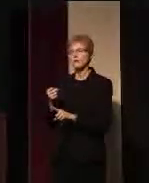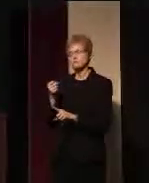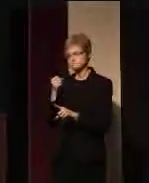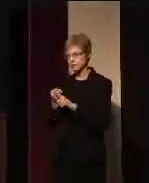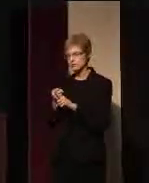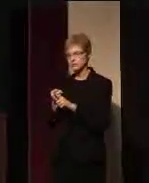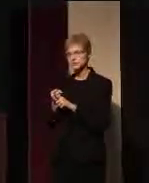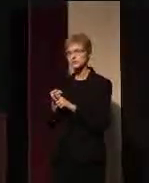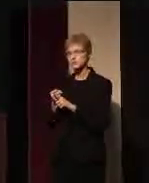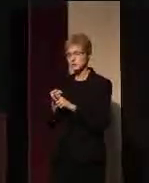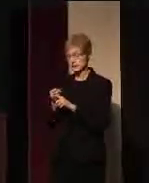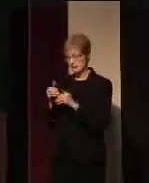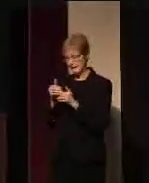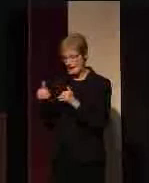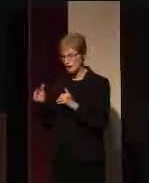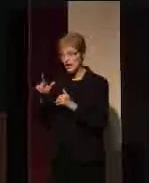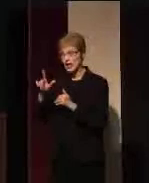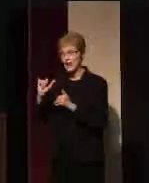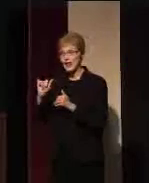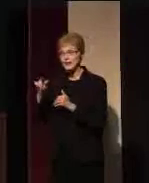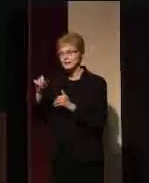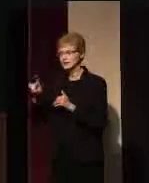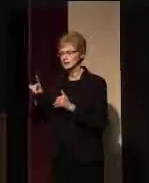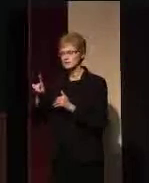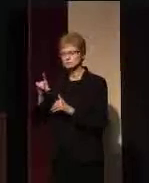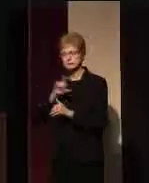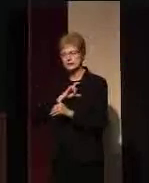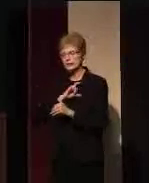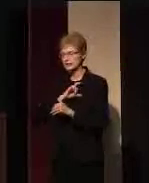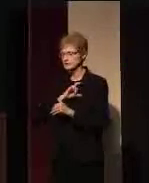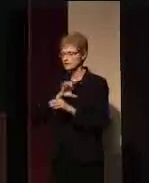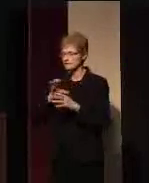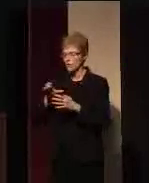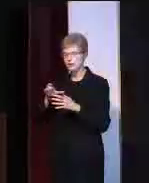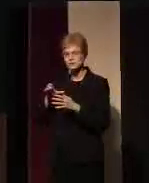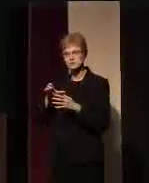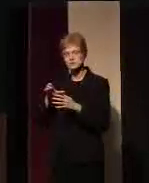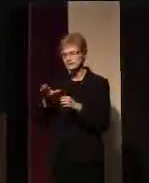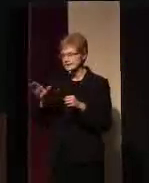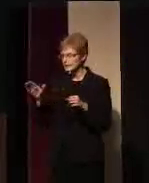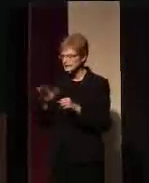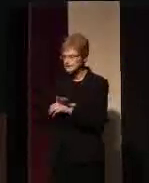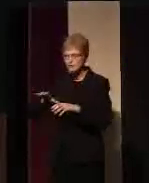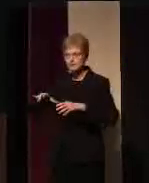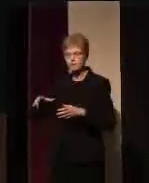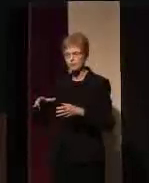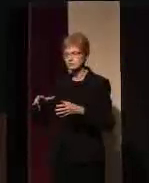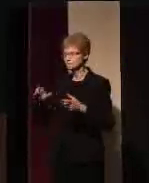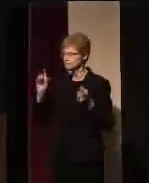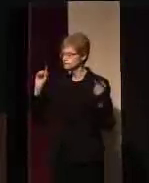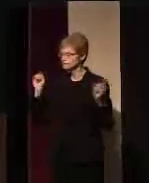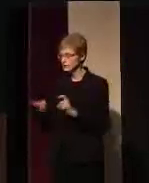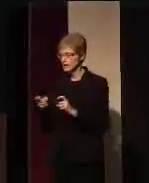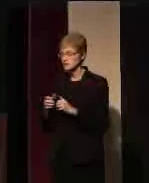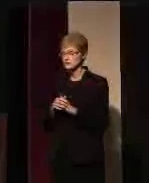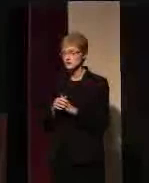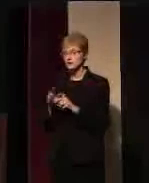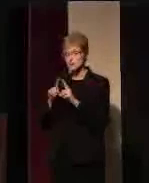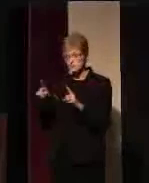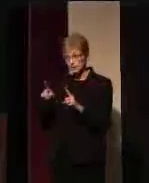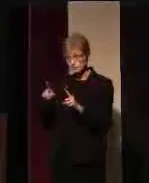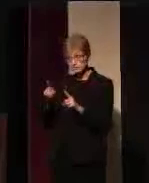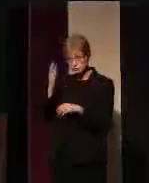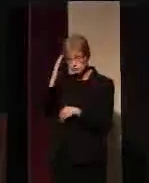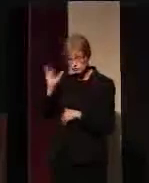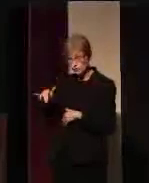in the LAPD, the whole police, the entire police force. But what many people may not realize is